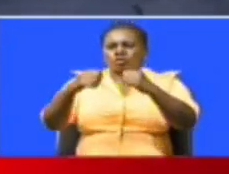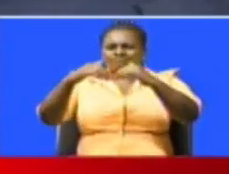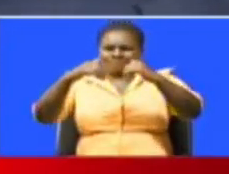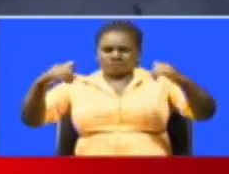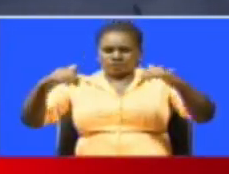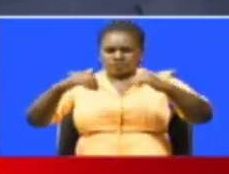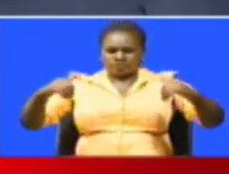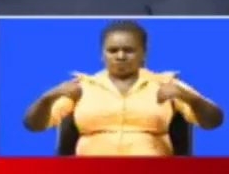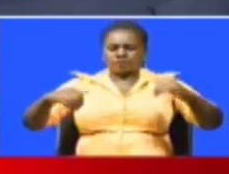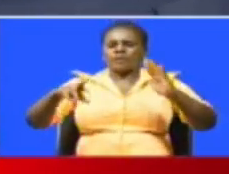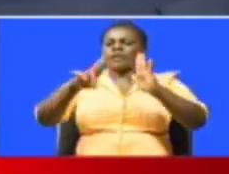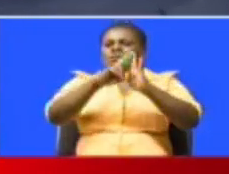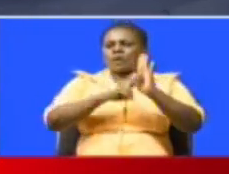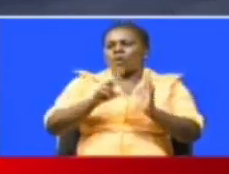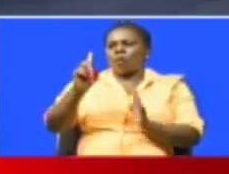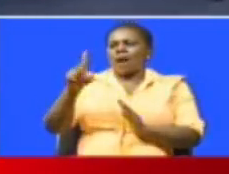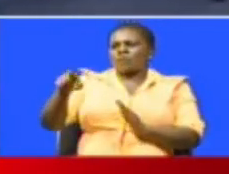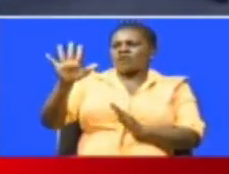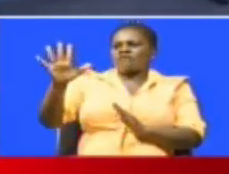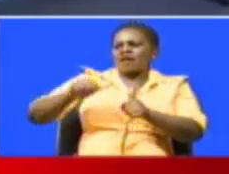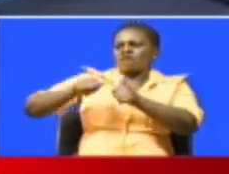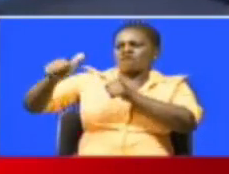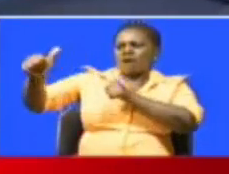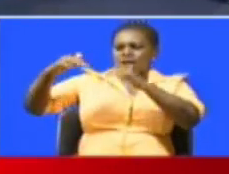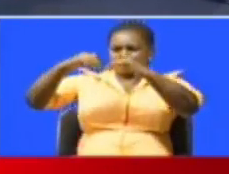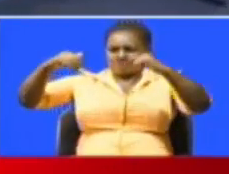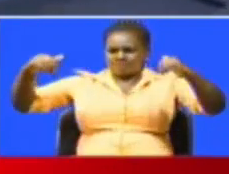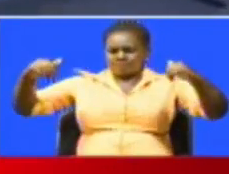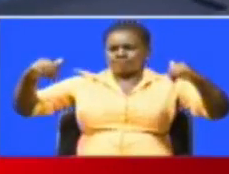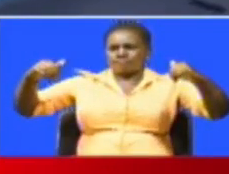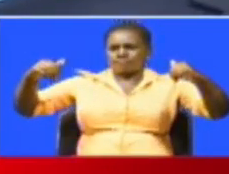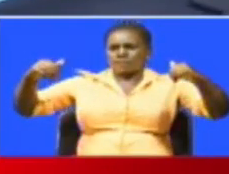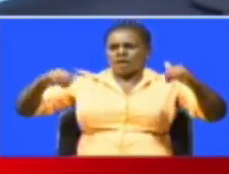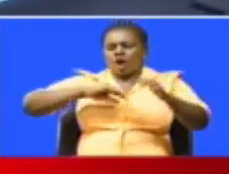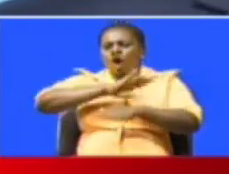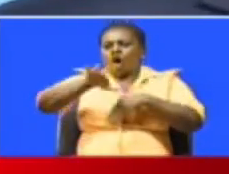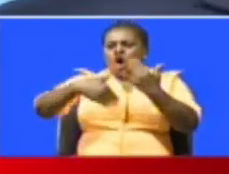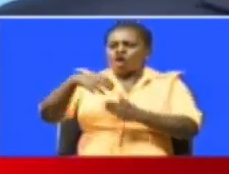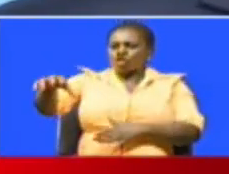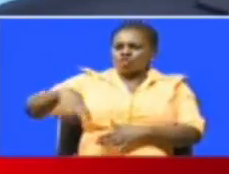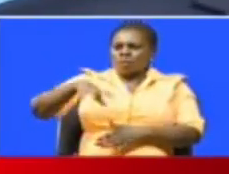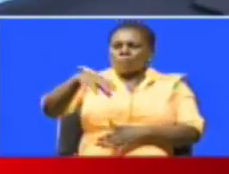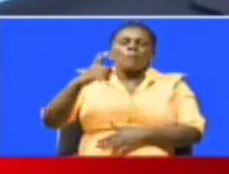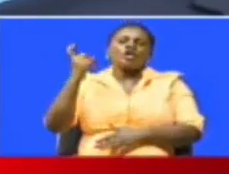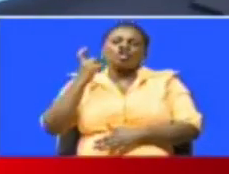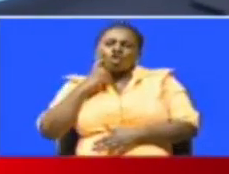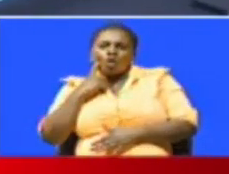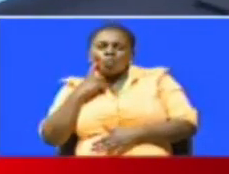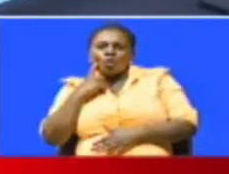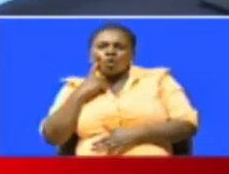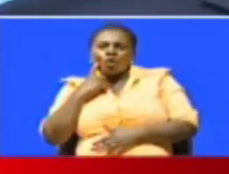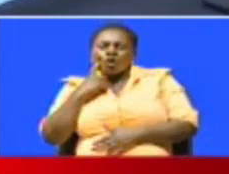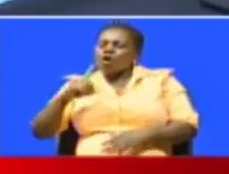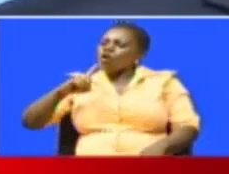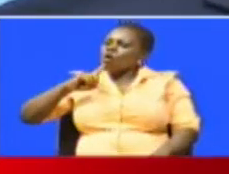distances requirement of 1.5 meters apart. All supermarkets and shopping areas